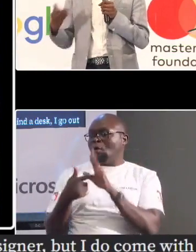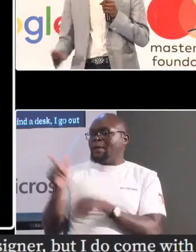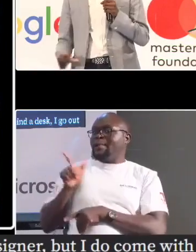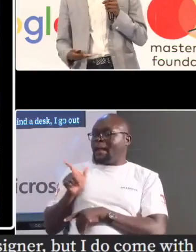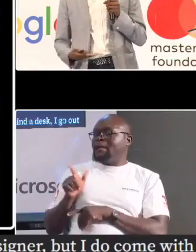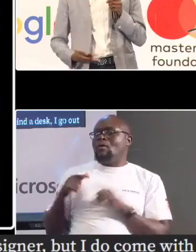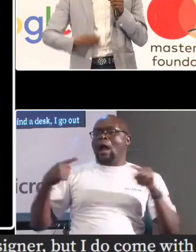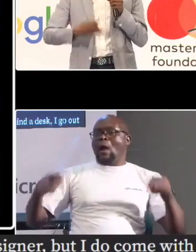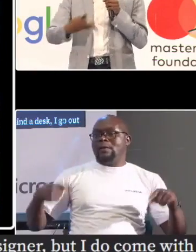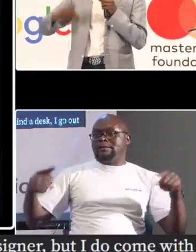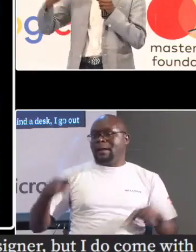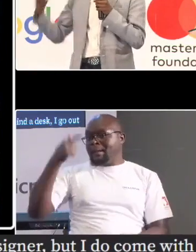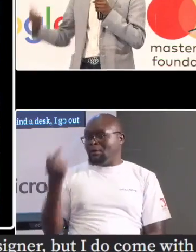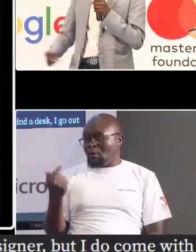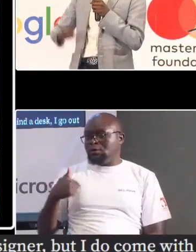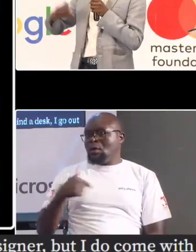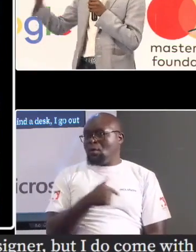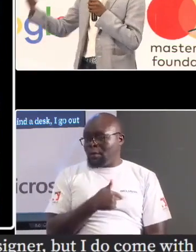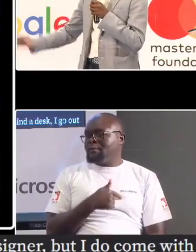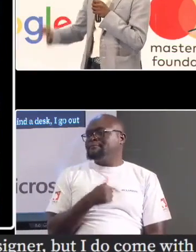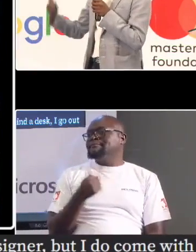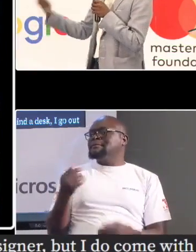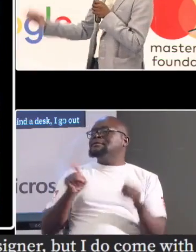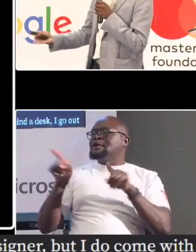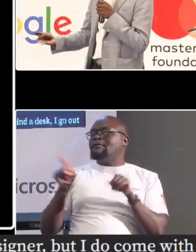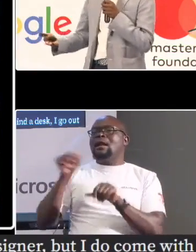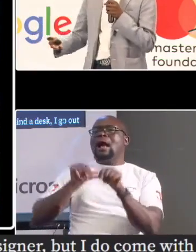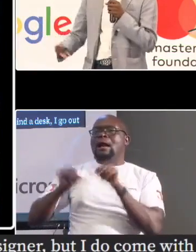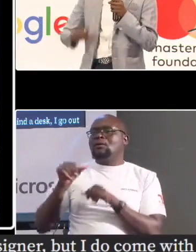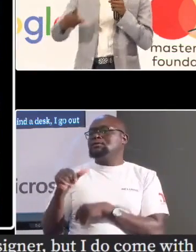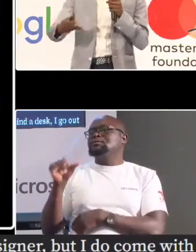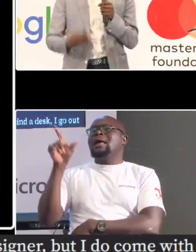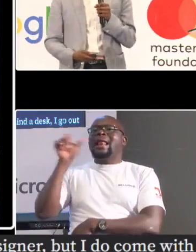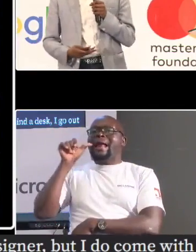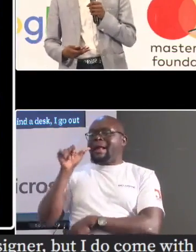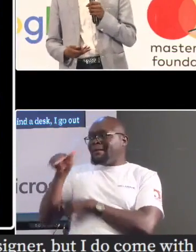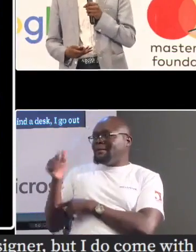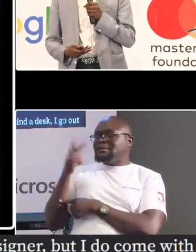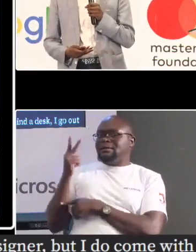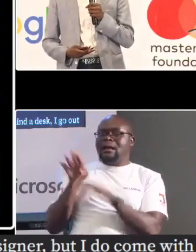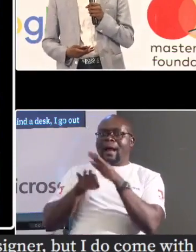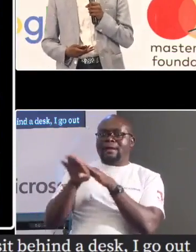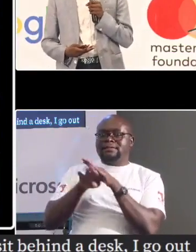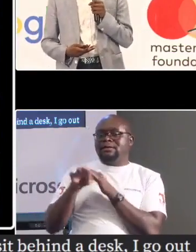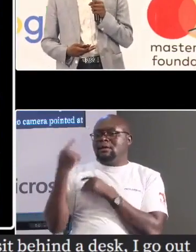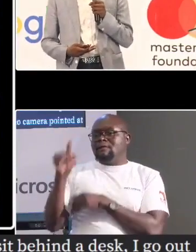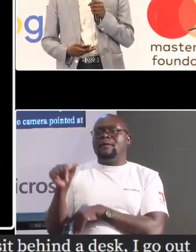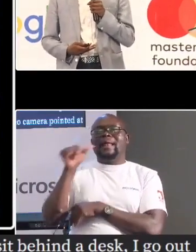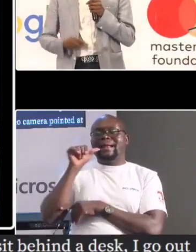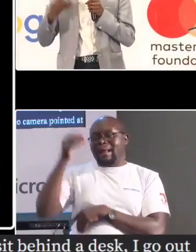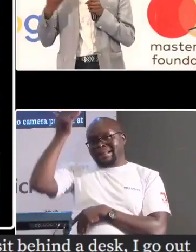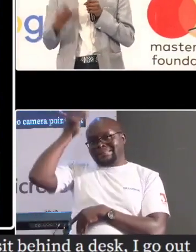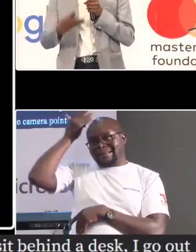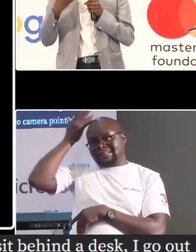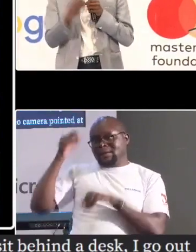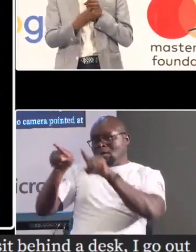in a wheelchair because we're shadowing her as she travels around London. This is looking at accessibility for the London taxi. And